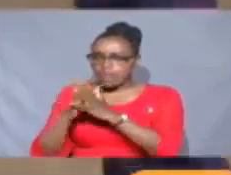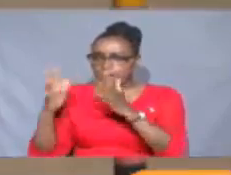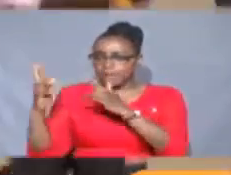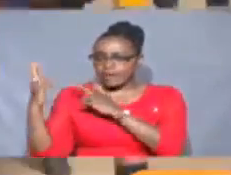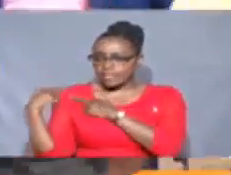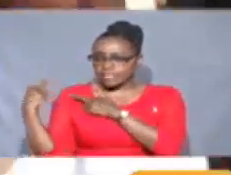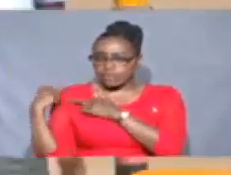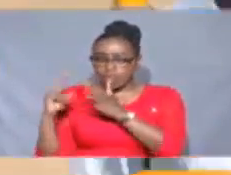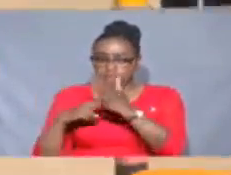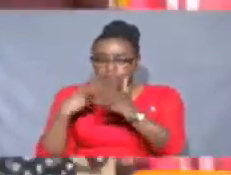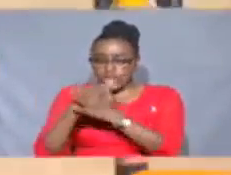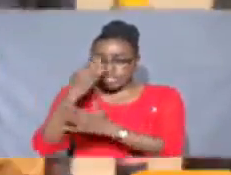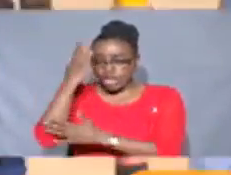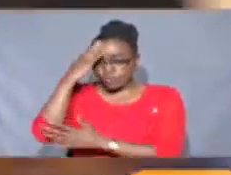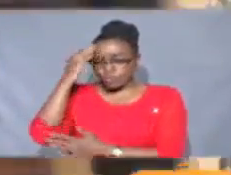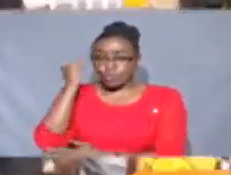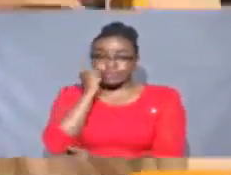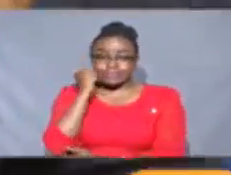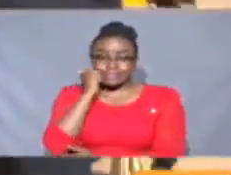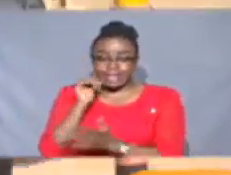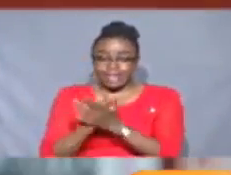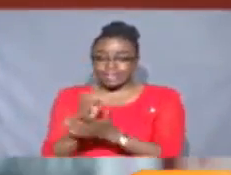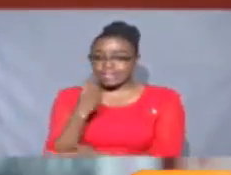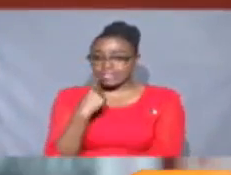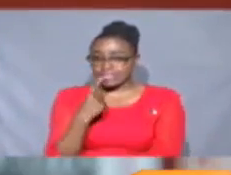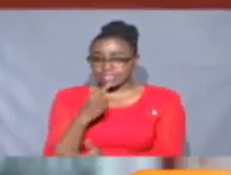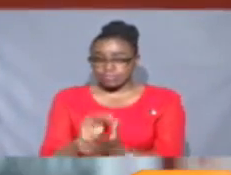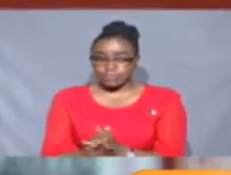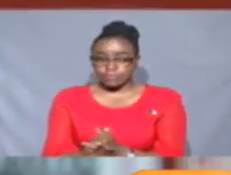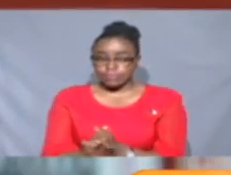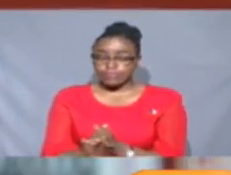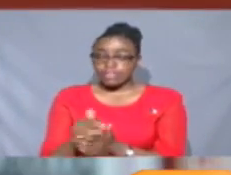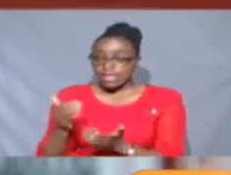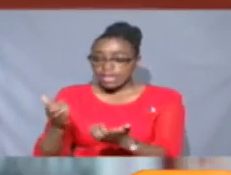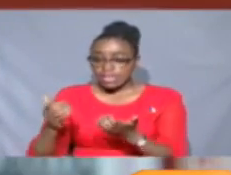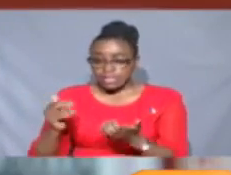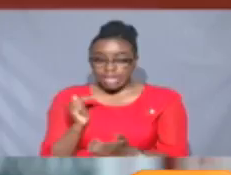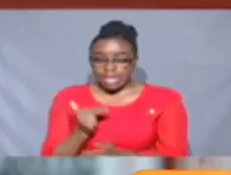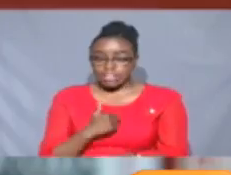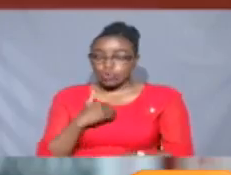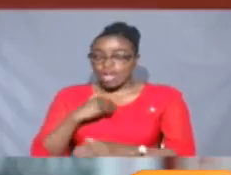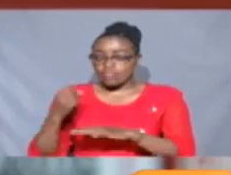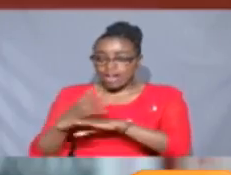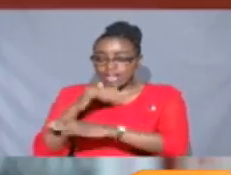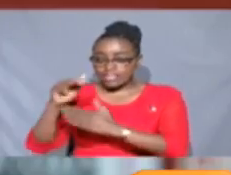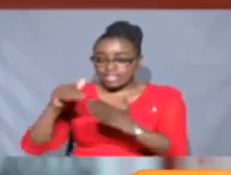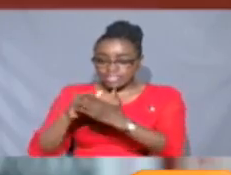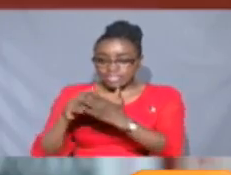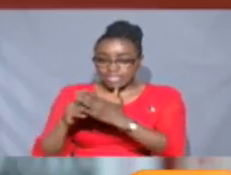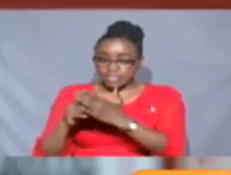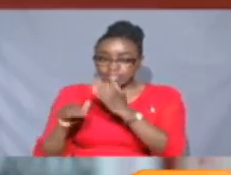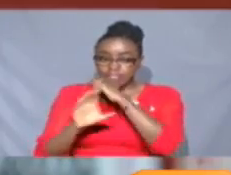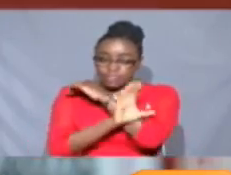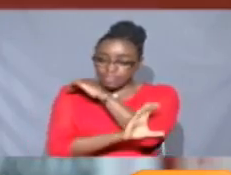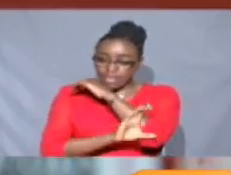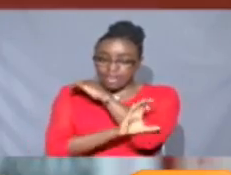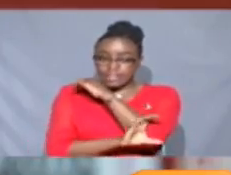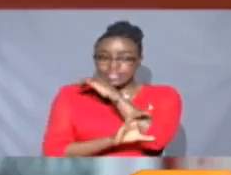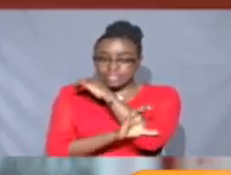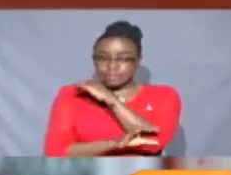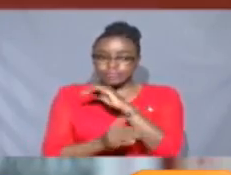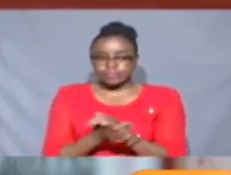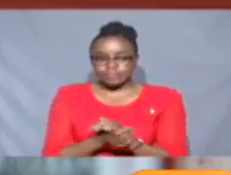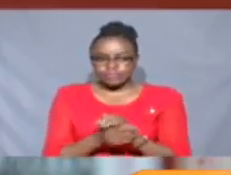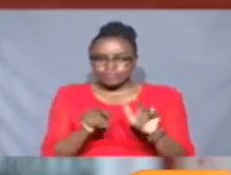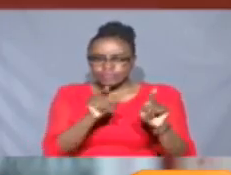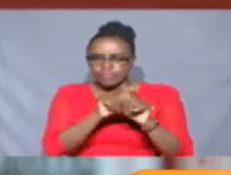role in the failure to detect the disease and treat it. There's need for us having more cancer centers in the country, and more